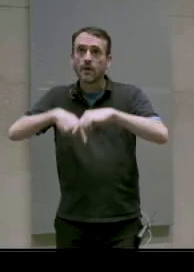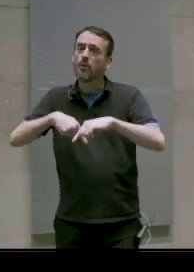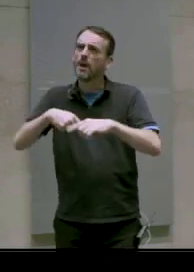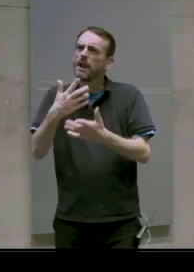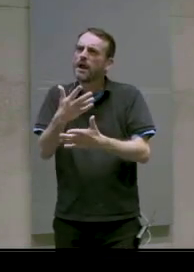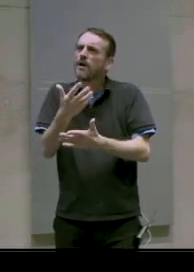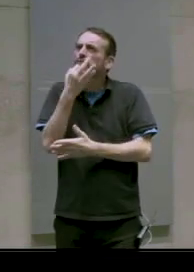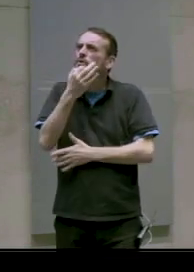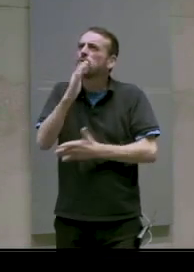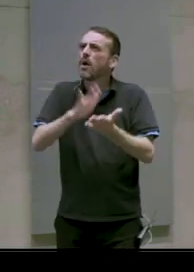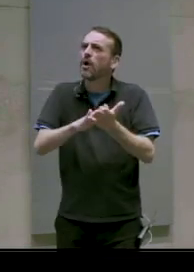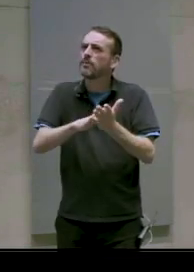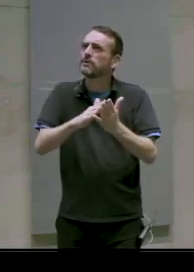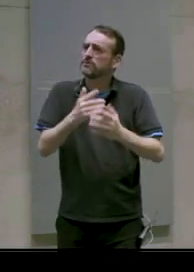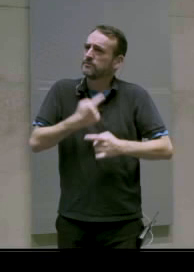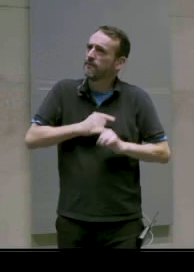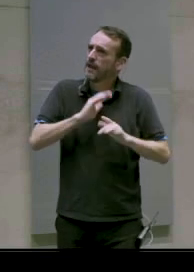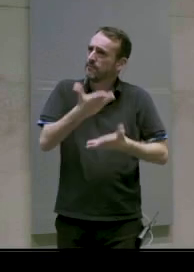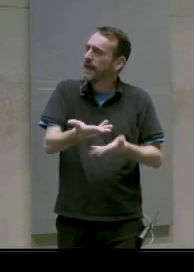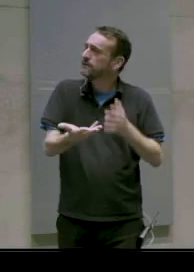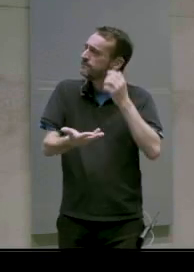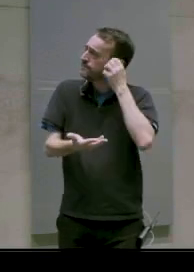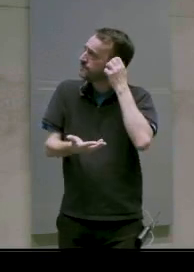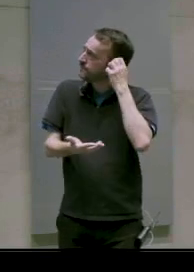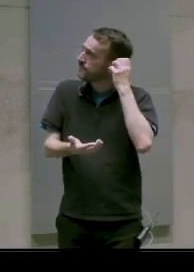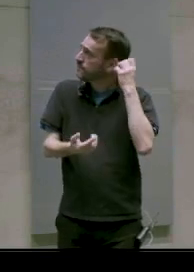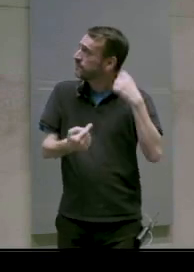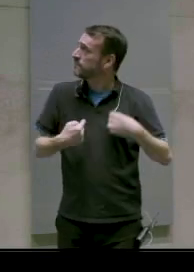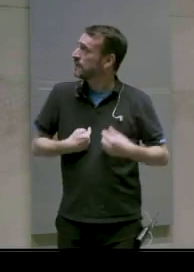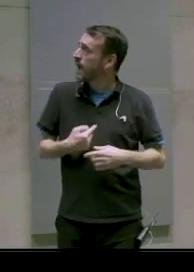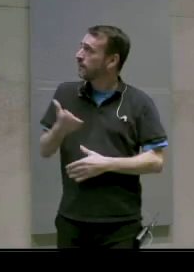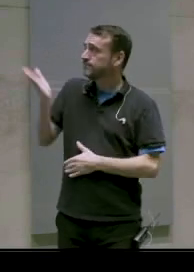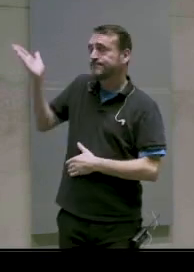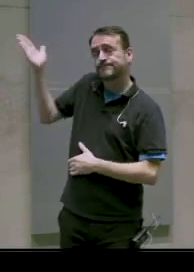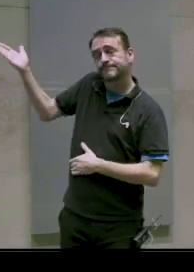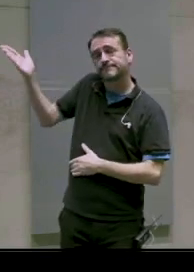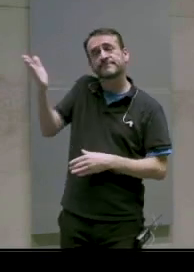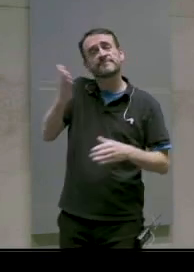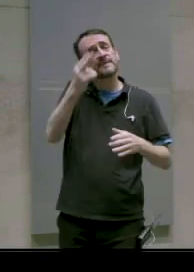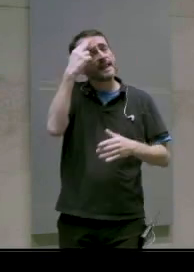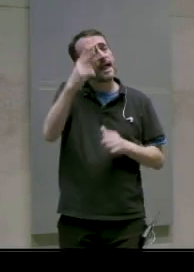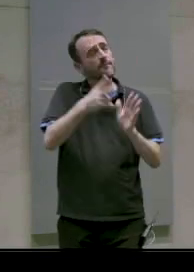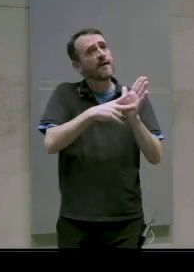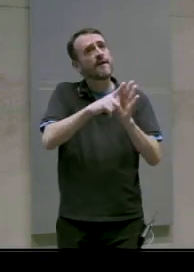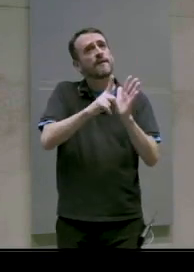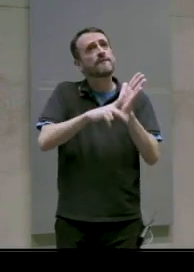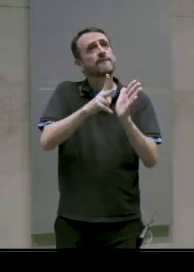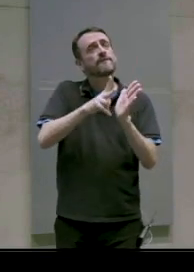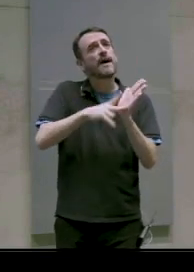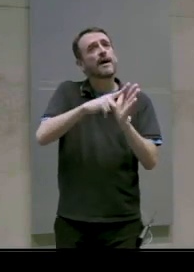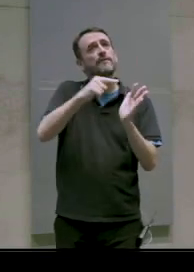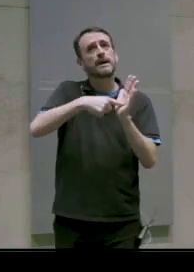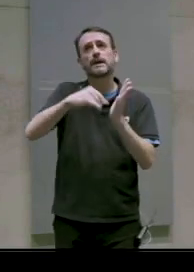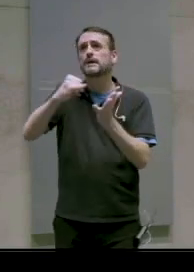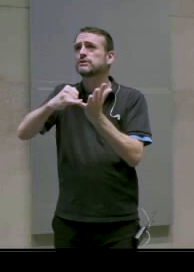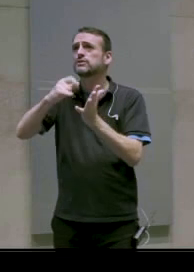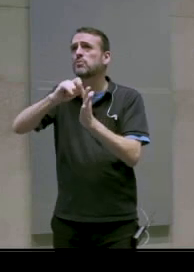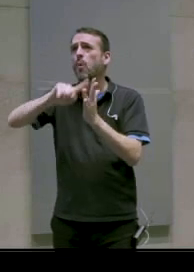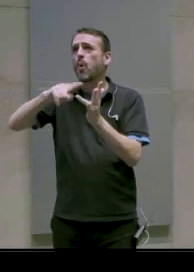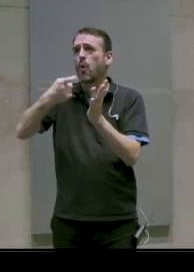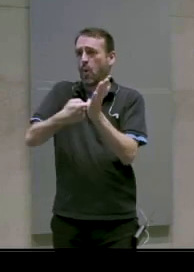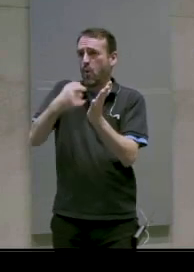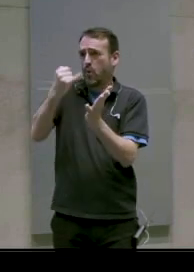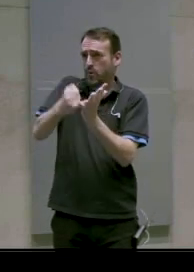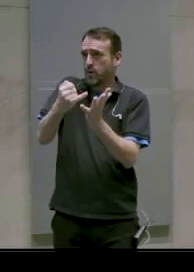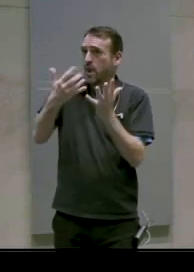myself. I'm Dr. Spors. I'm currently a researcher at the gamification group in sunny warm Tampere in Finland, where I spend